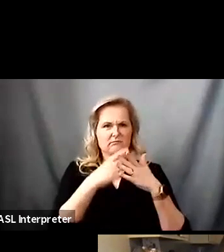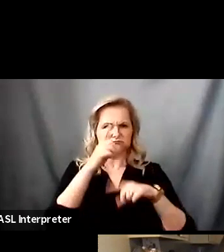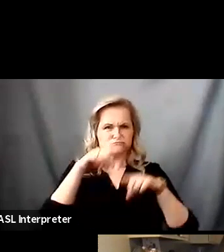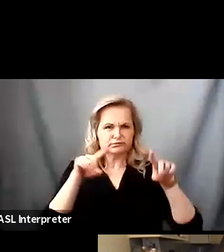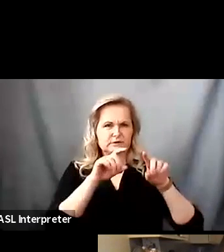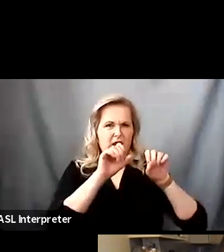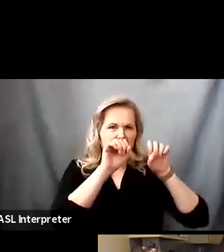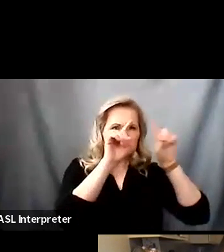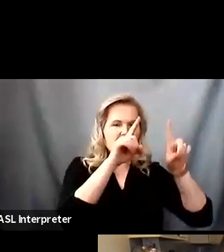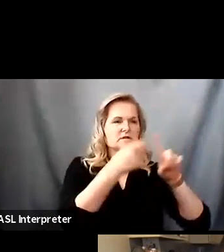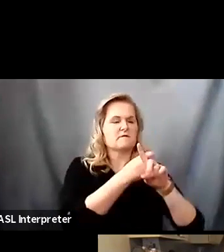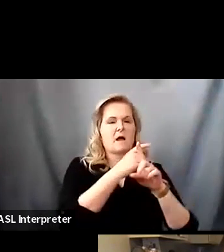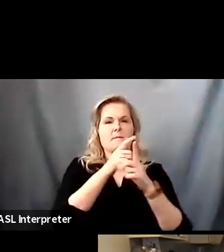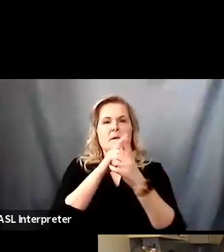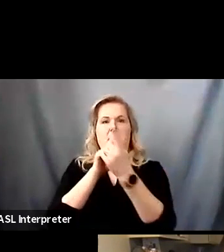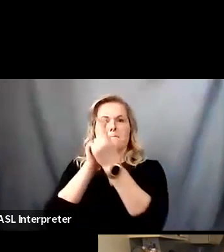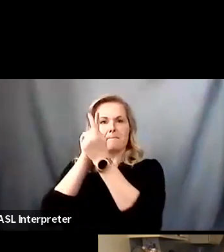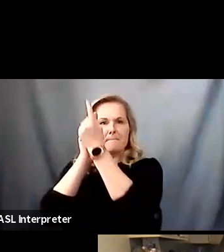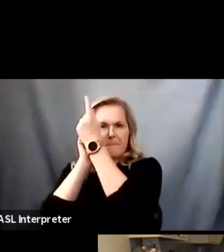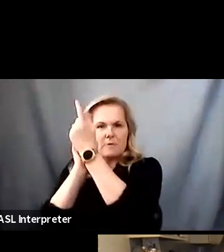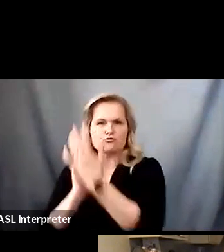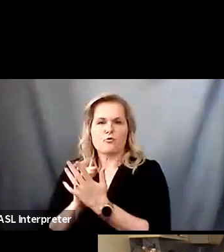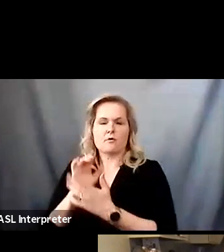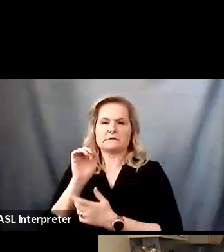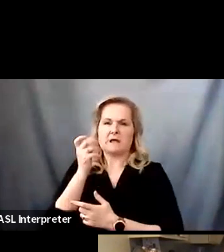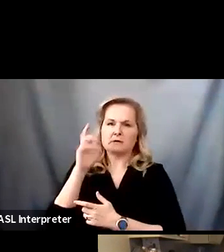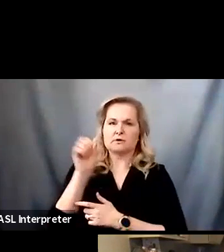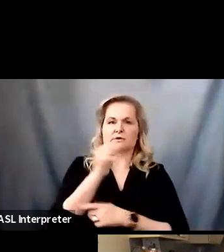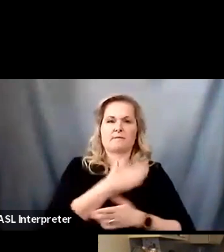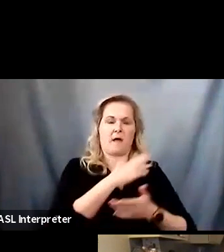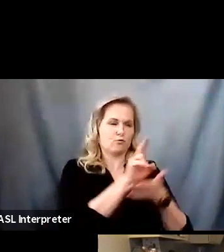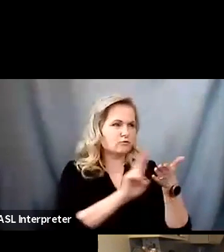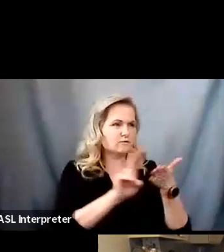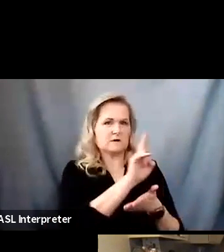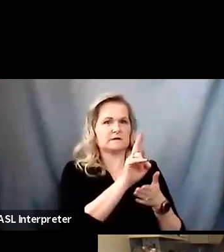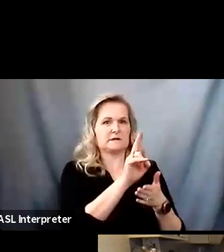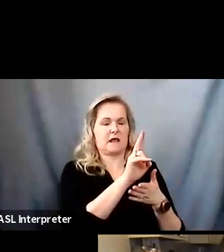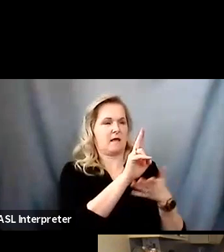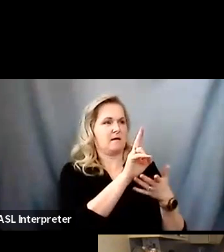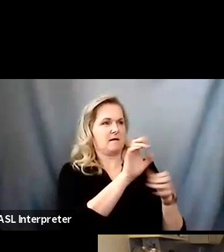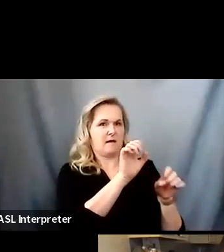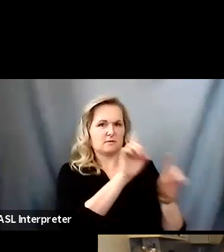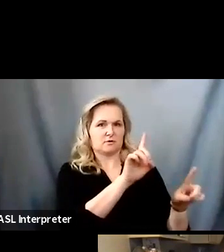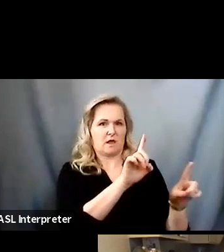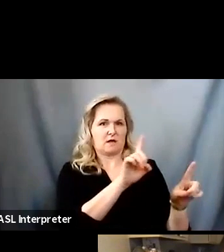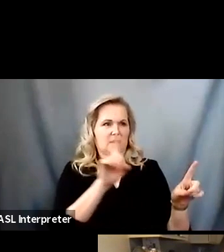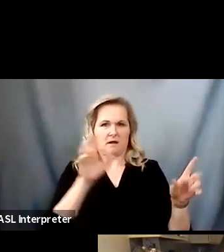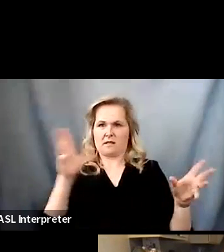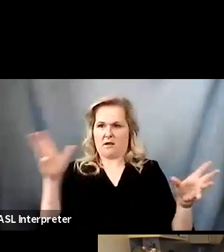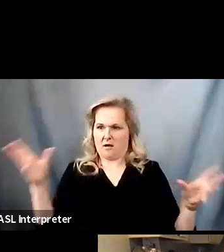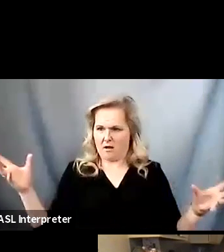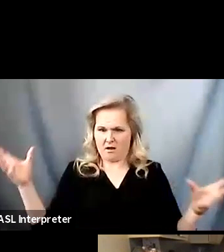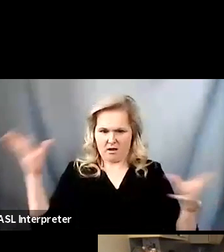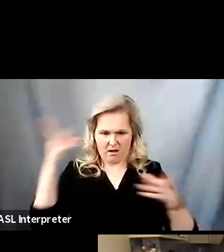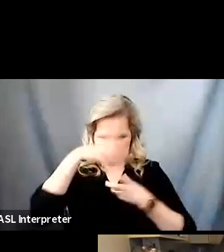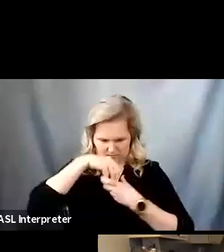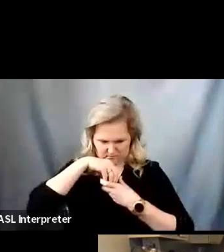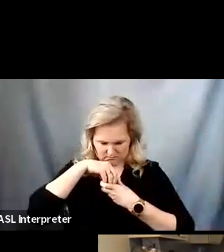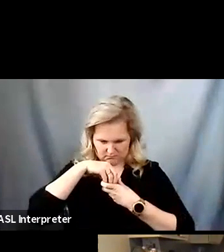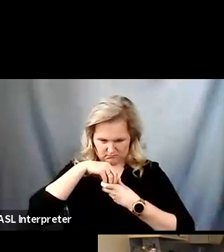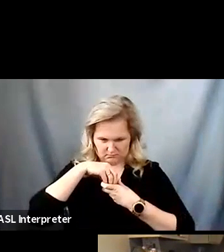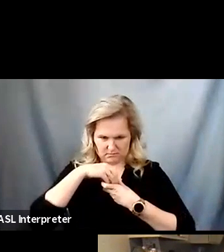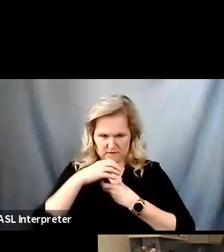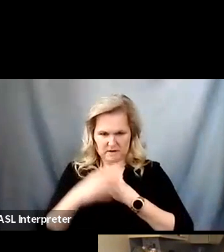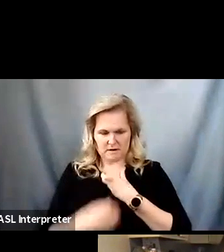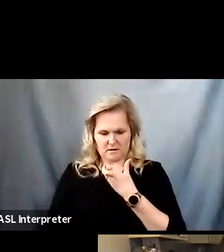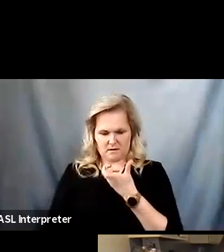from mentors and elders or my university education. So you have to work with the tools that you're given. And a